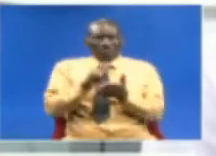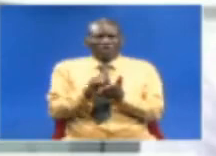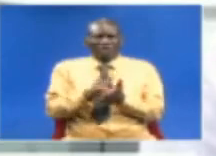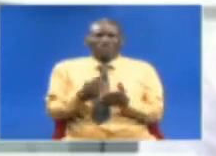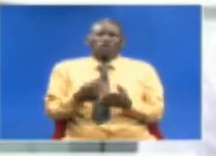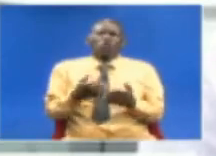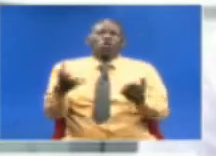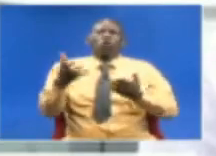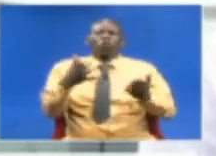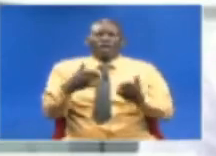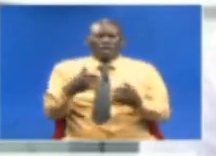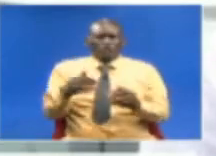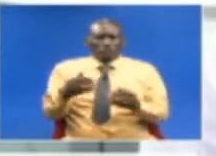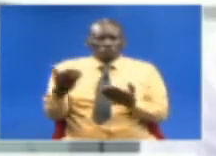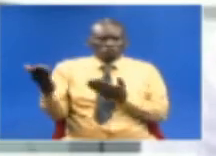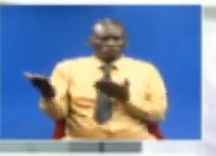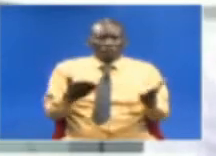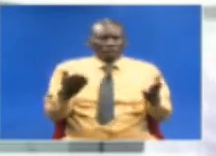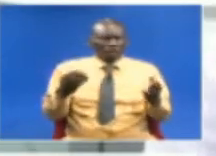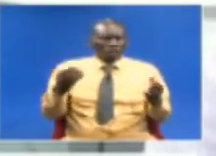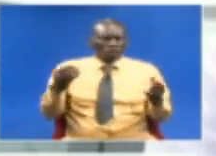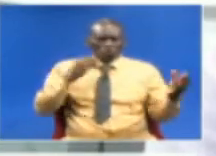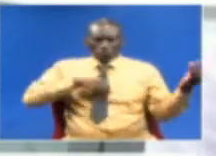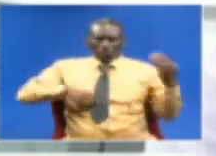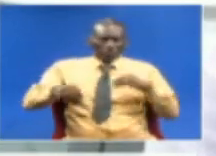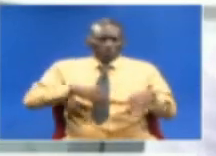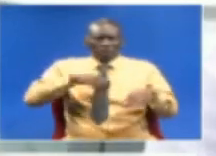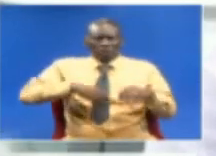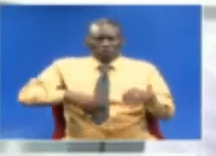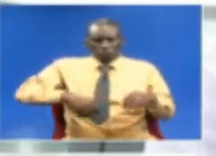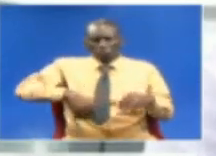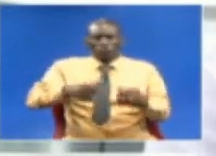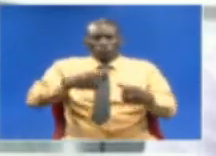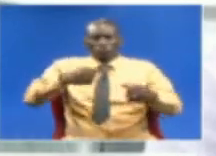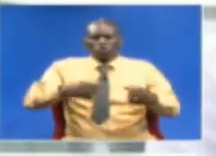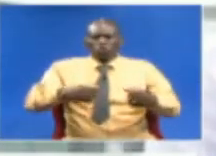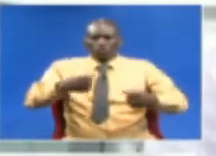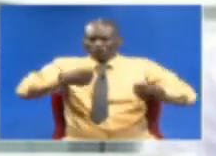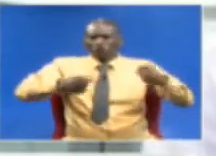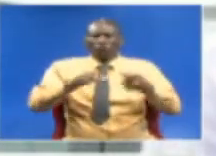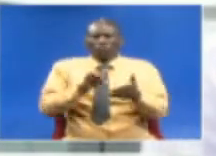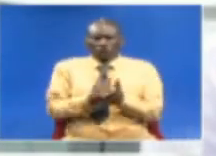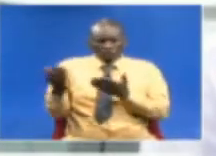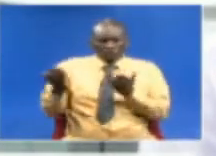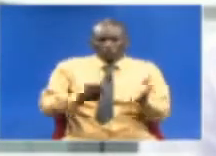destination for fraudulently acquired vehicles will be Kenya, we are putting them